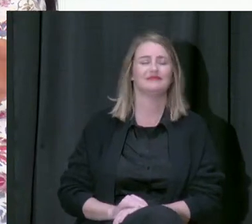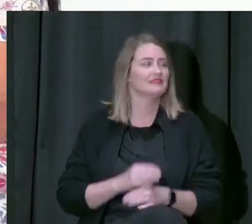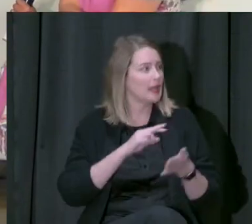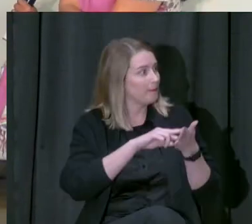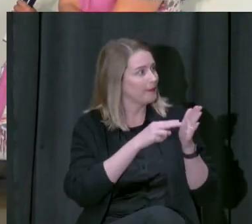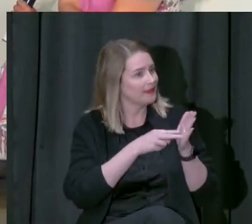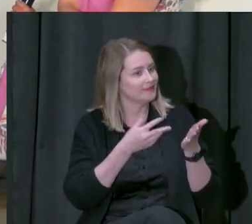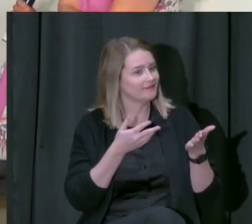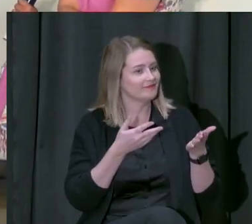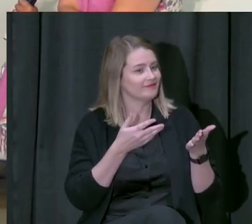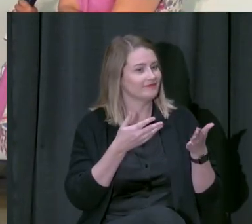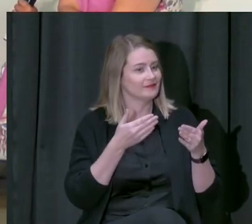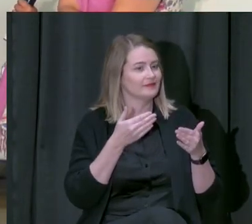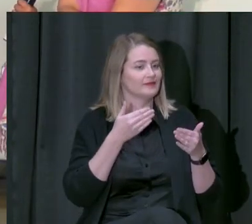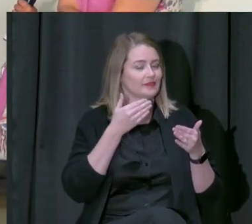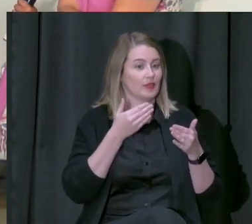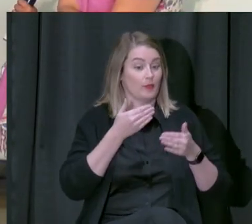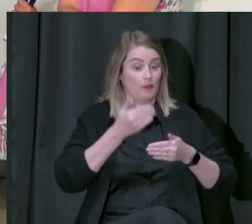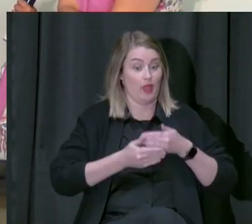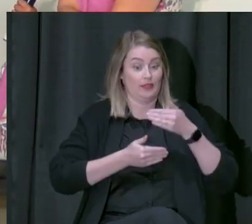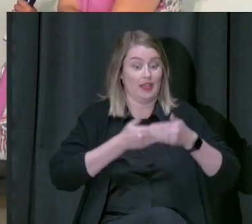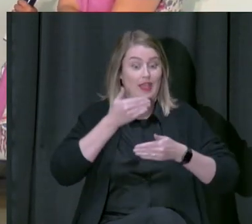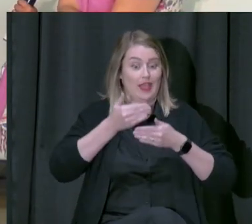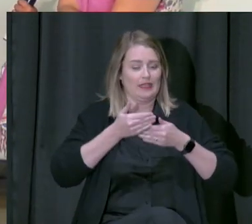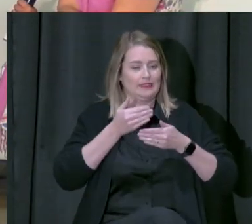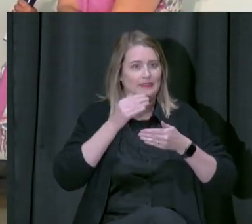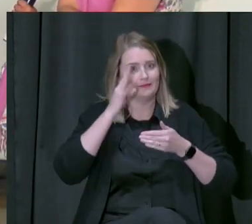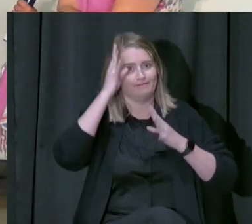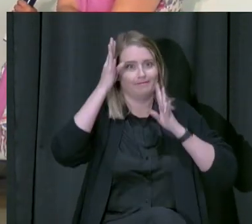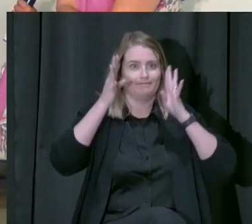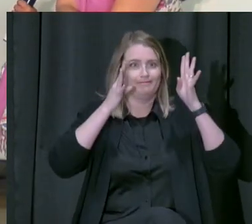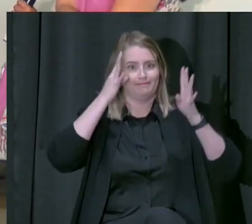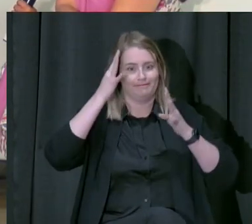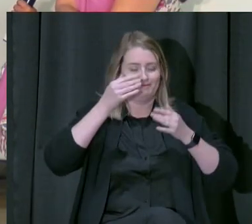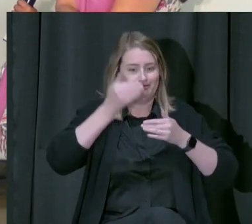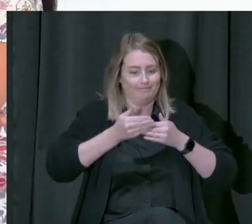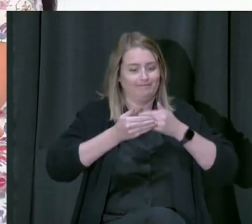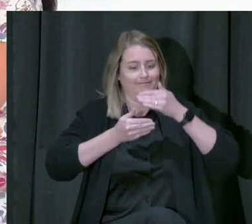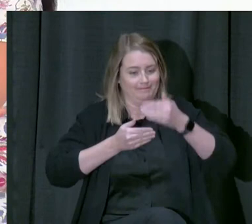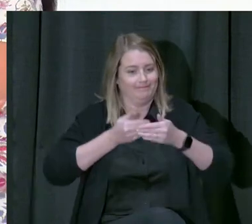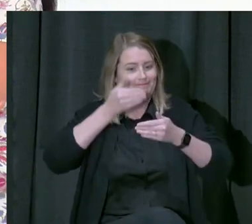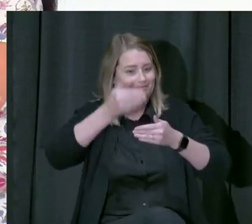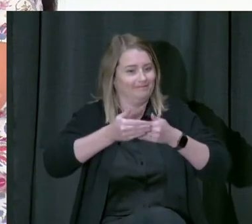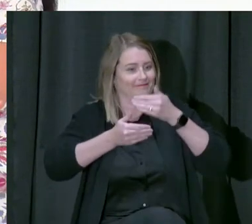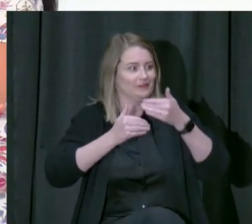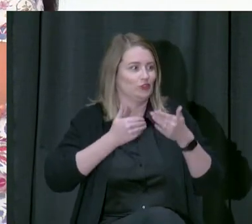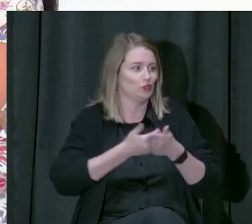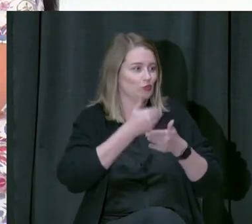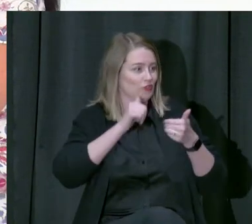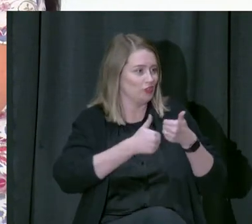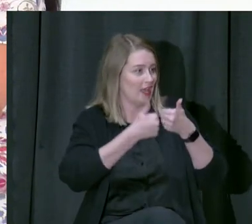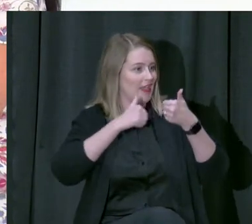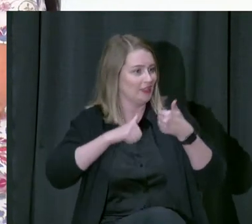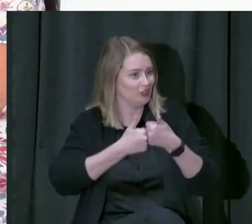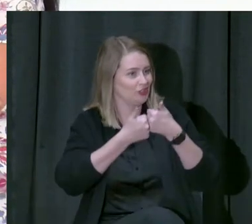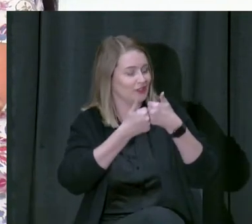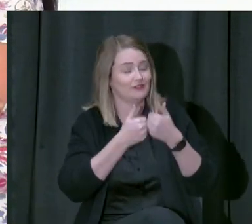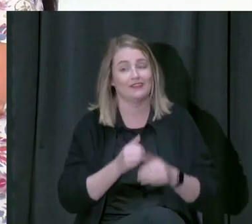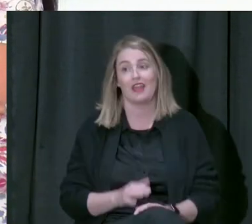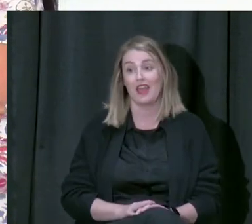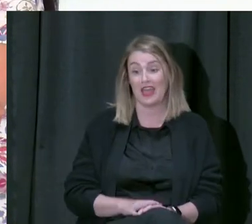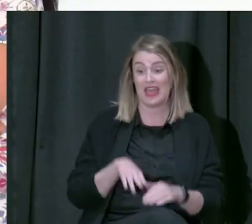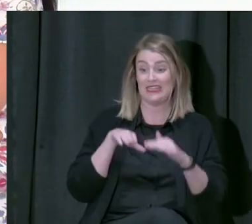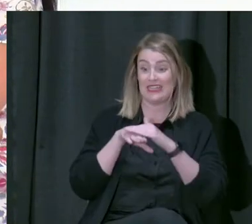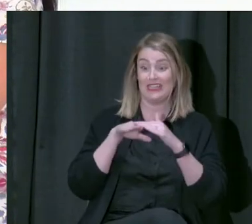It's got to be an iterative process, so you're always coming up on new challenges that... I think there's enough challenges in the